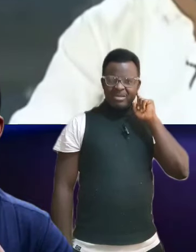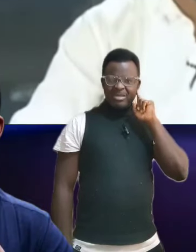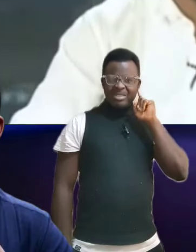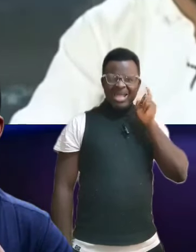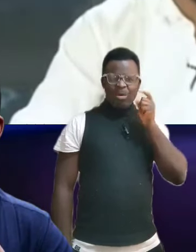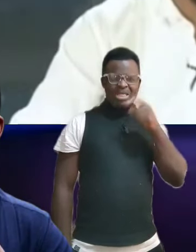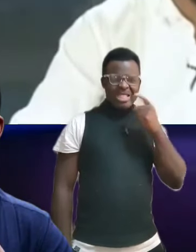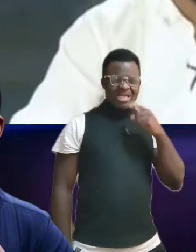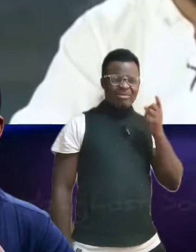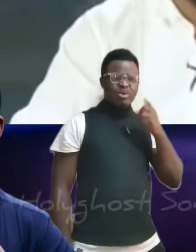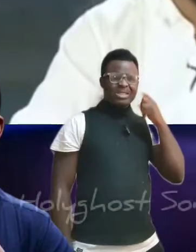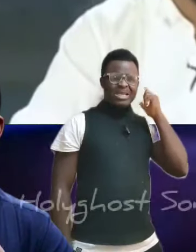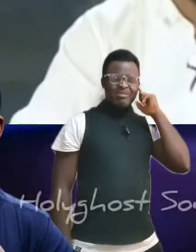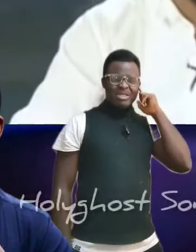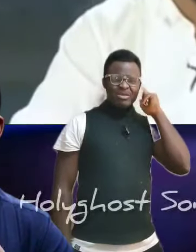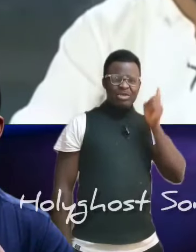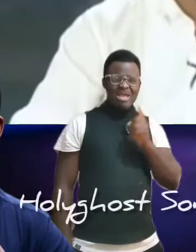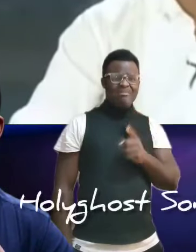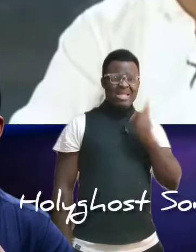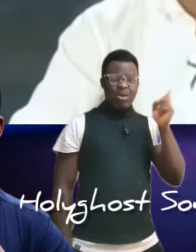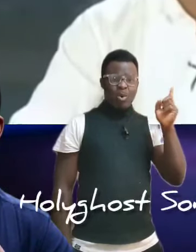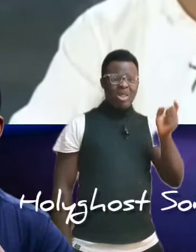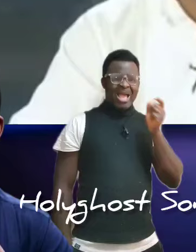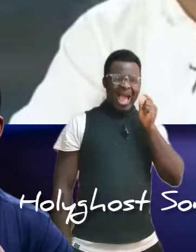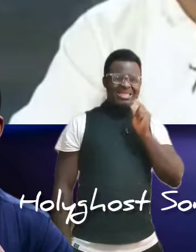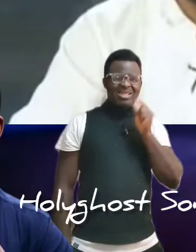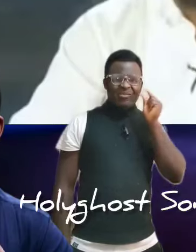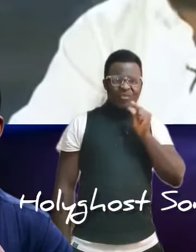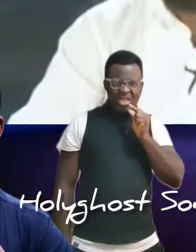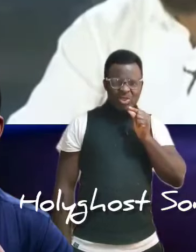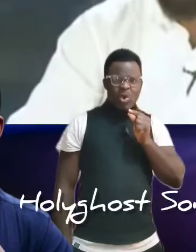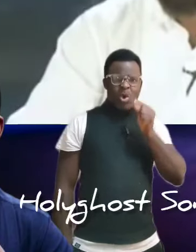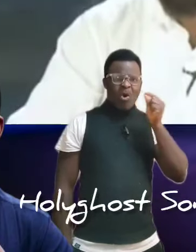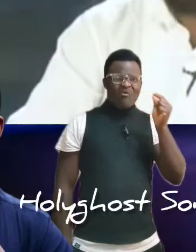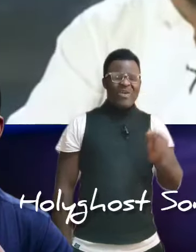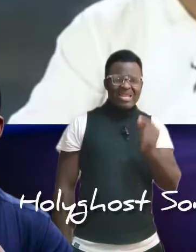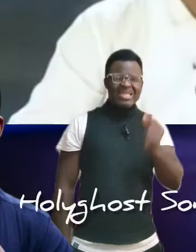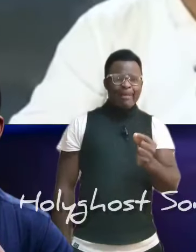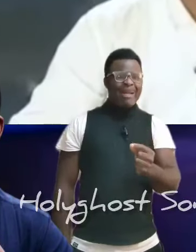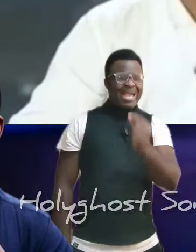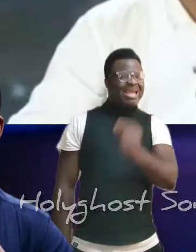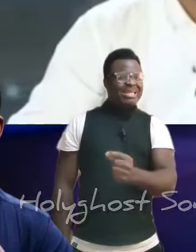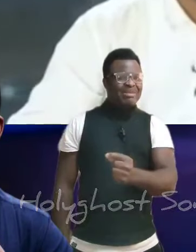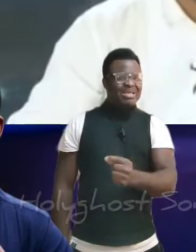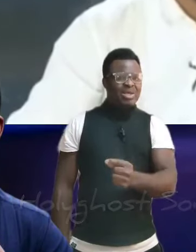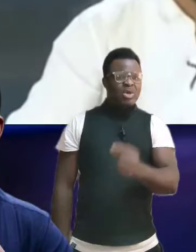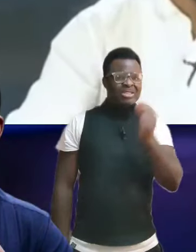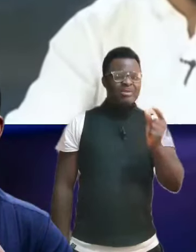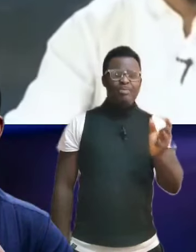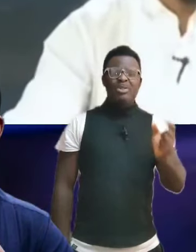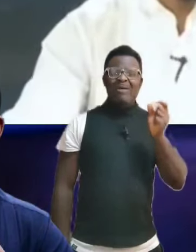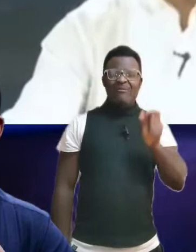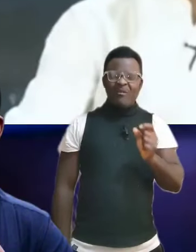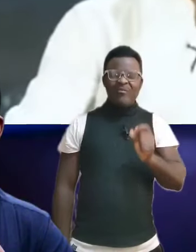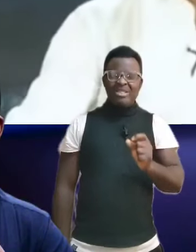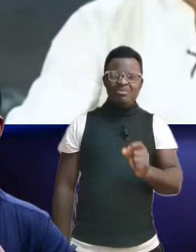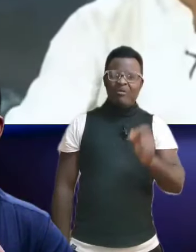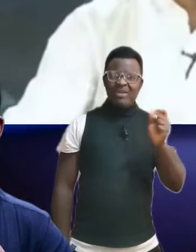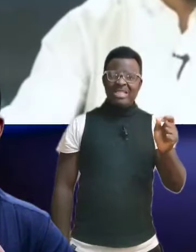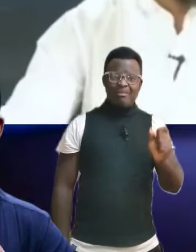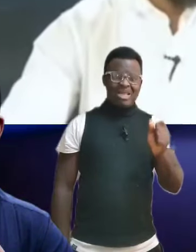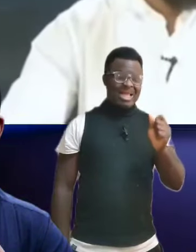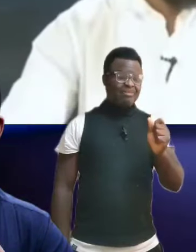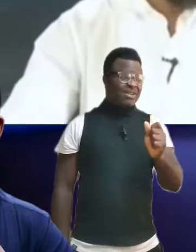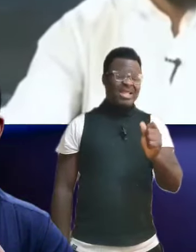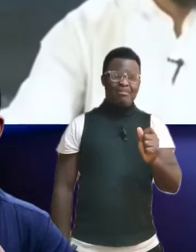country with treasonable felony, is because the protest said that politicians should cut the cost of governance. Of course, they are